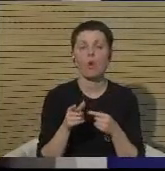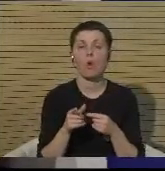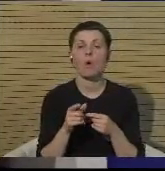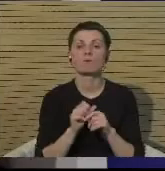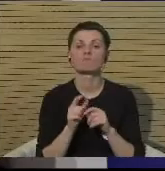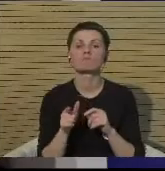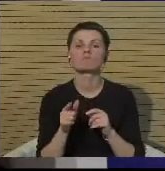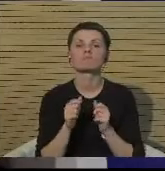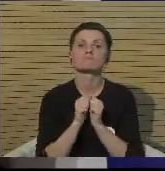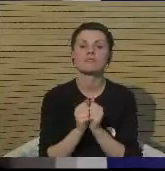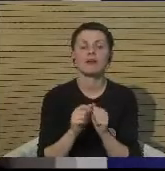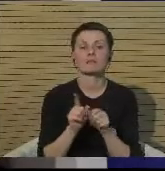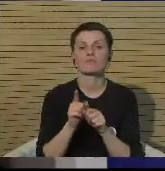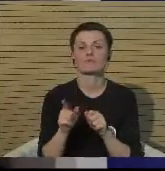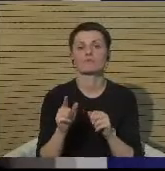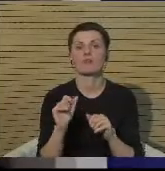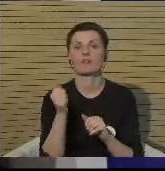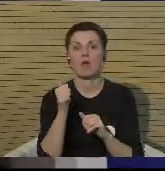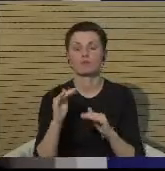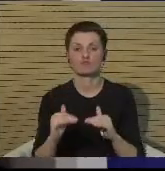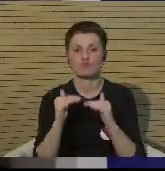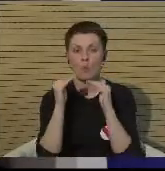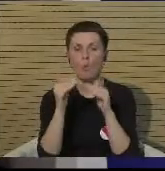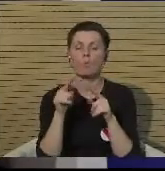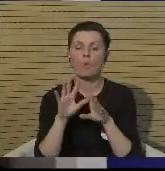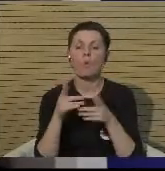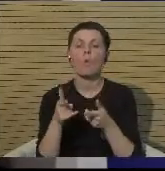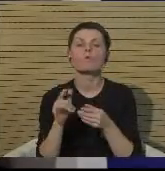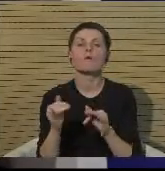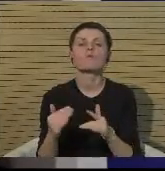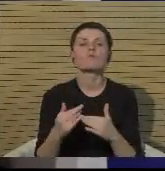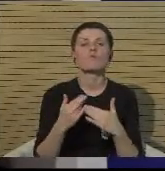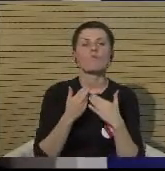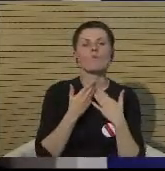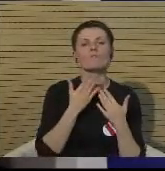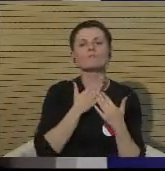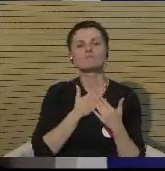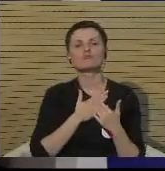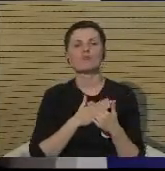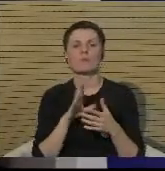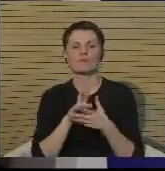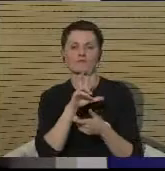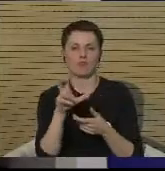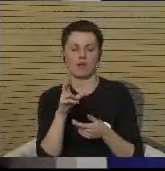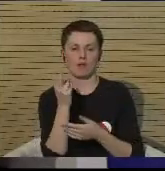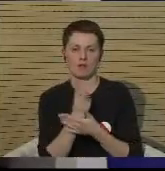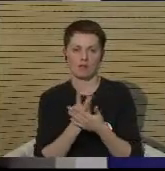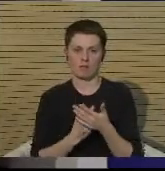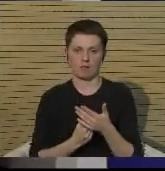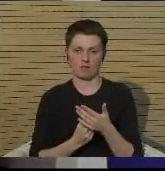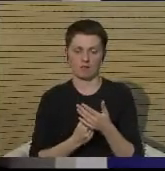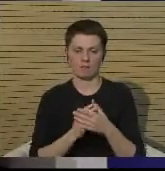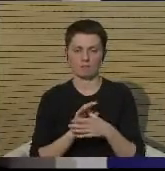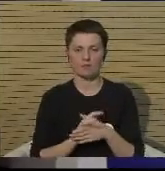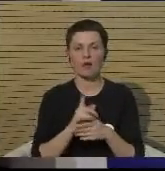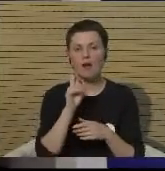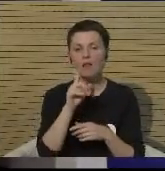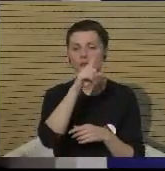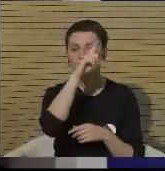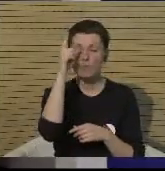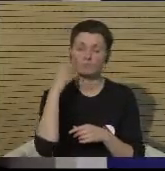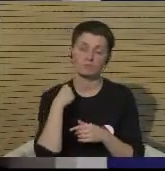entertainment, then the role of quality of translation would be reduced to pleasure that it produces during